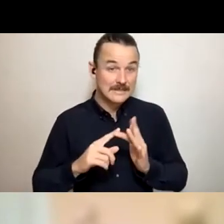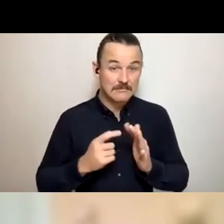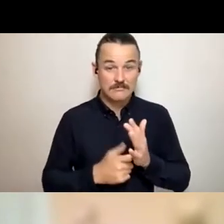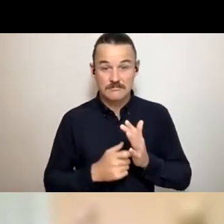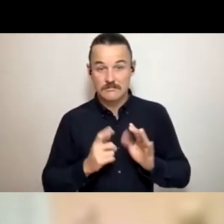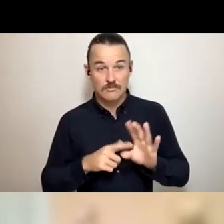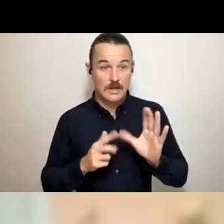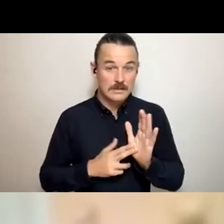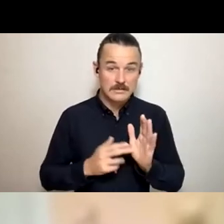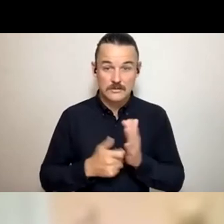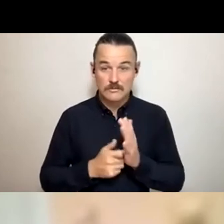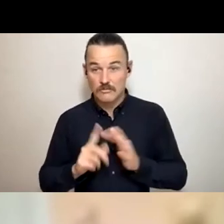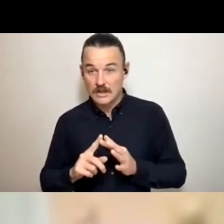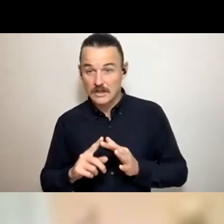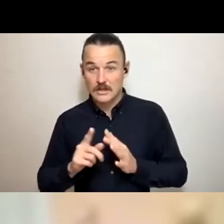that question?